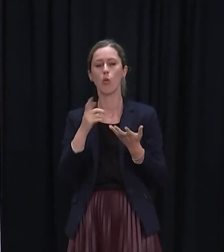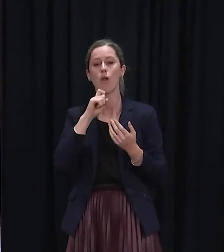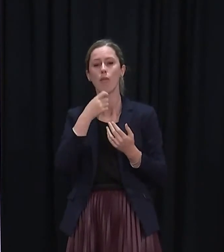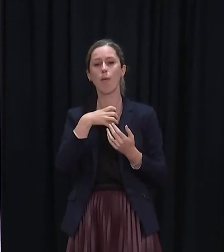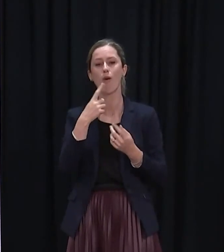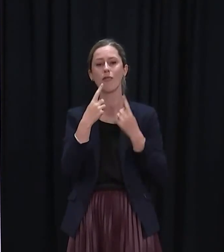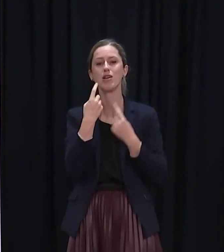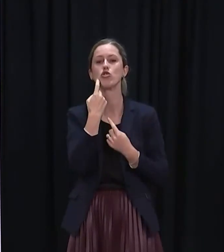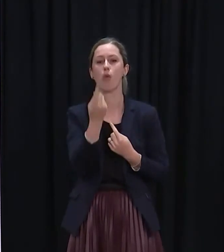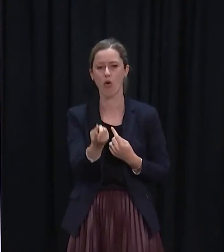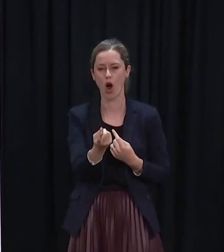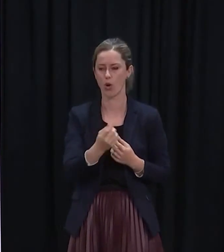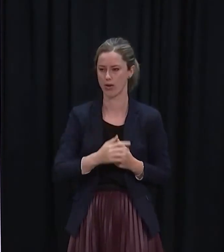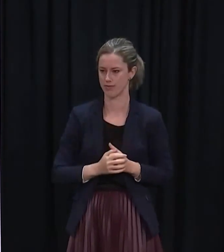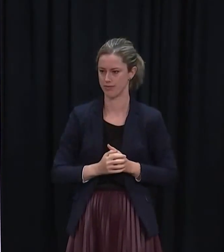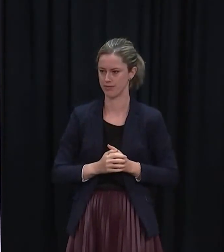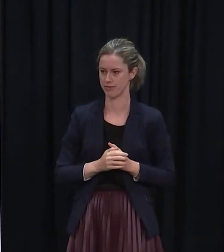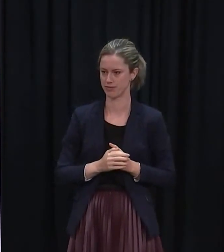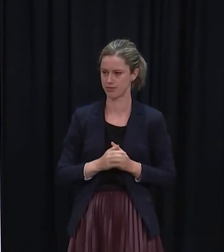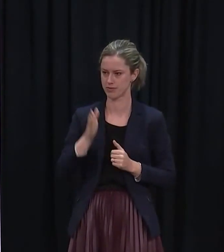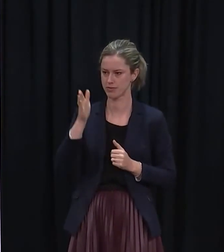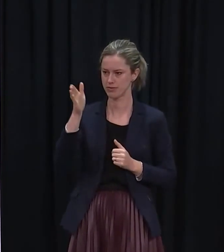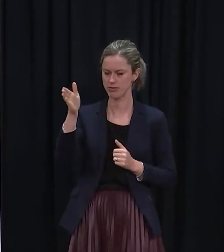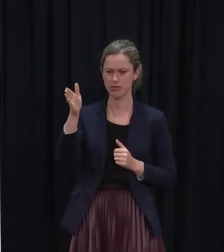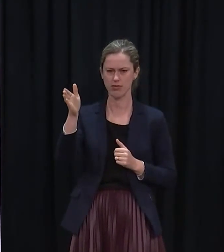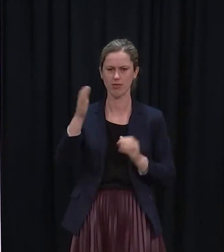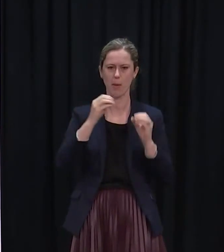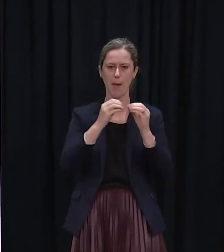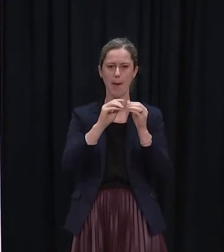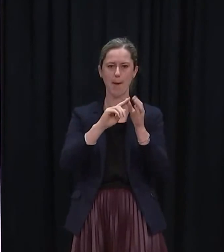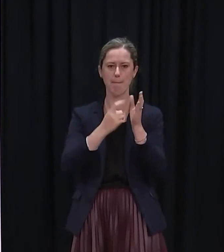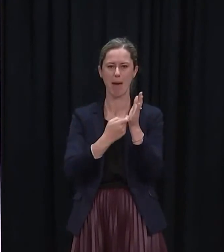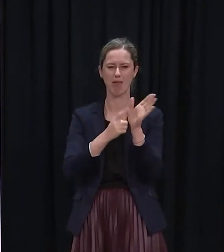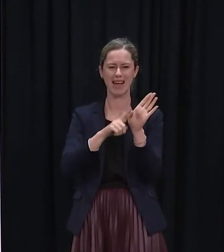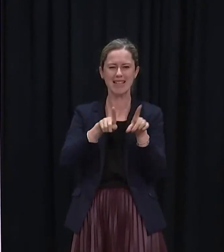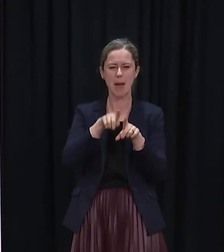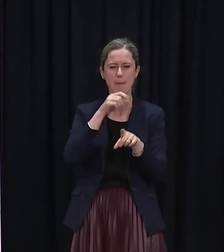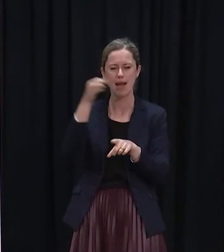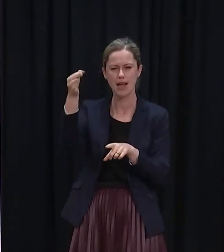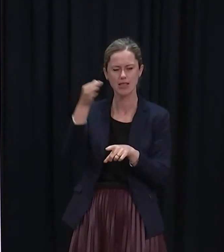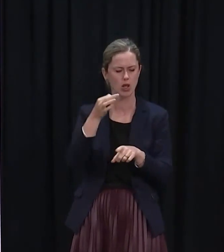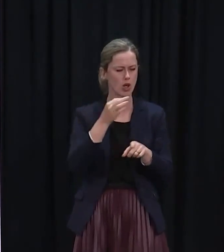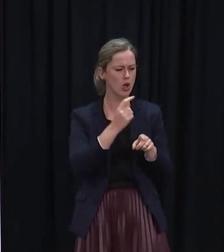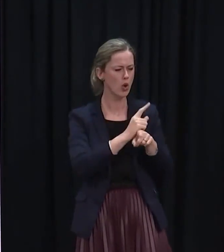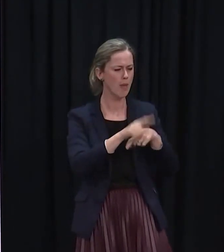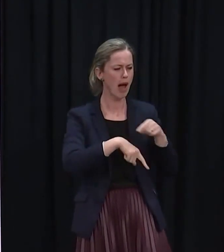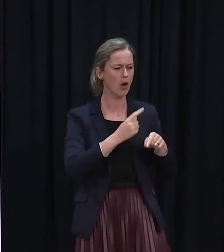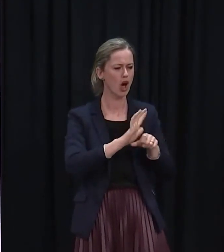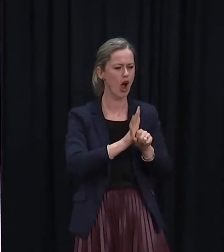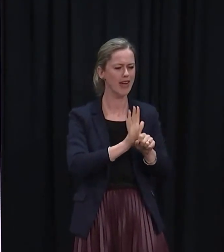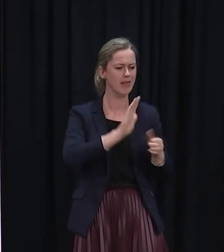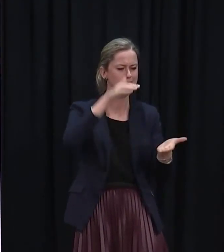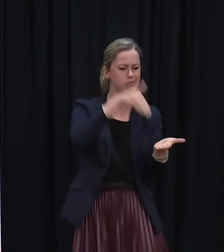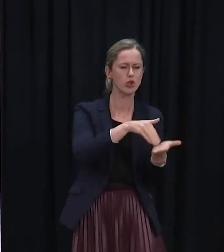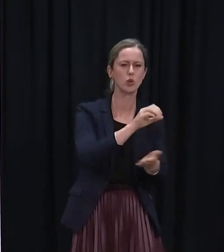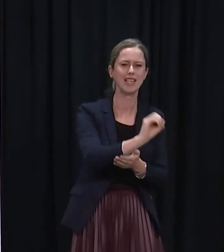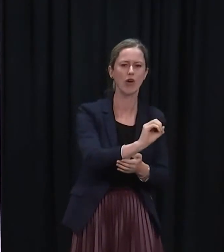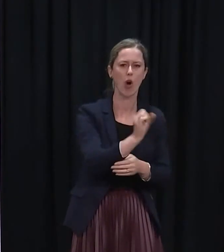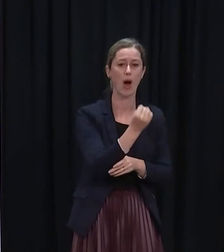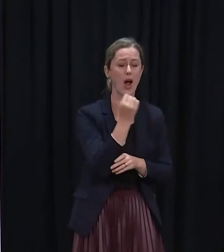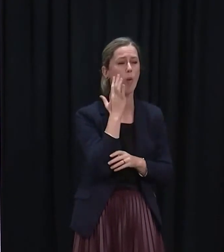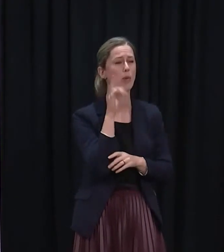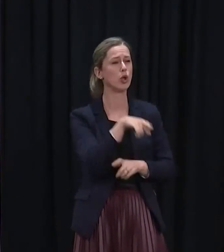further information on that tomorrow. Talking about stamping it out, you're talking about stamping it out in the Waikato. When are you going to give up that